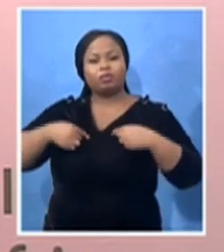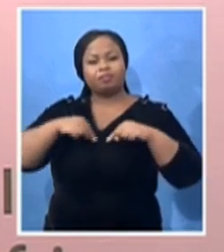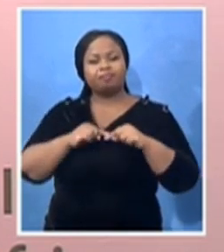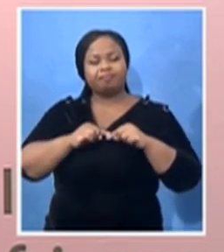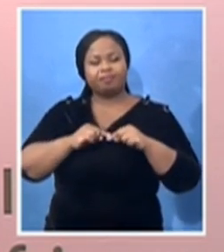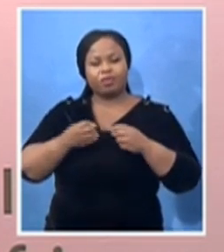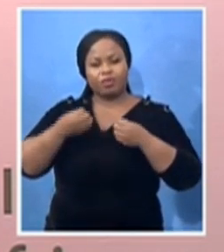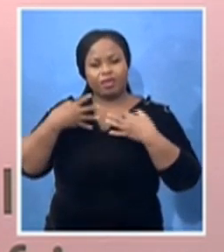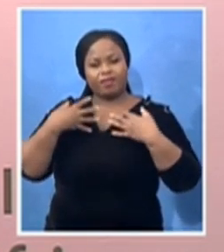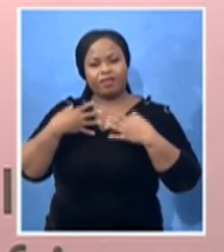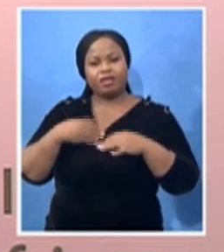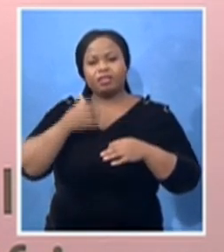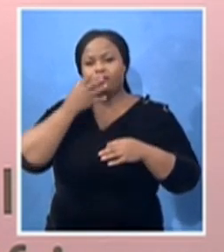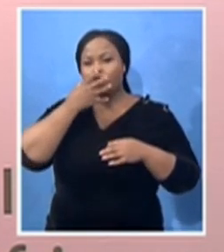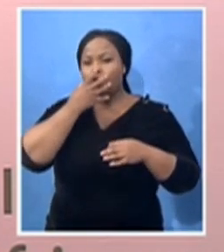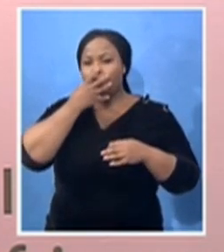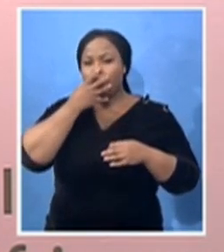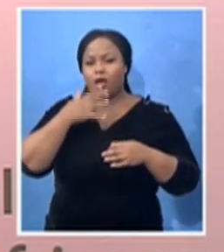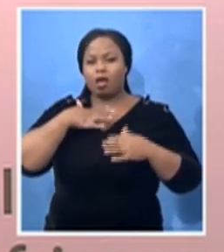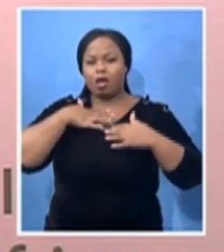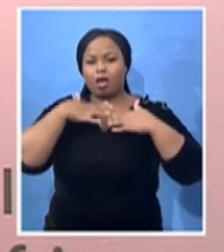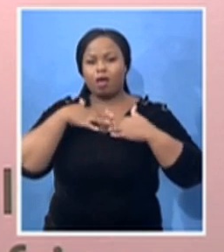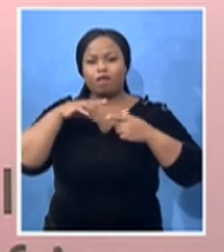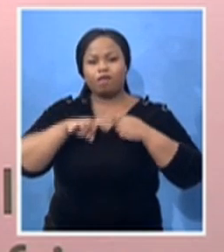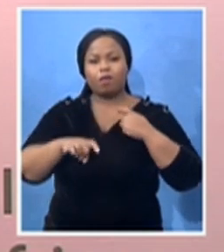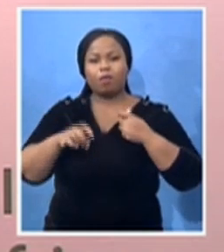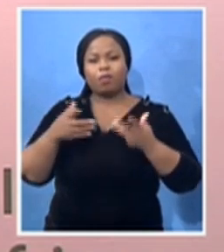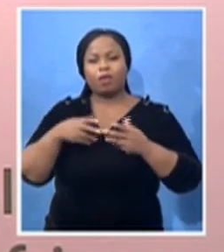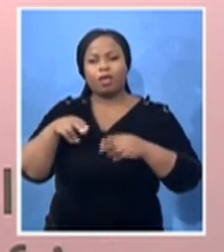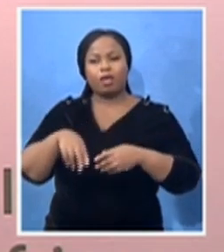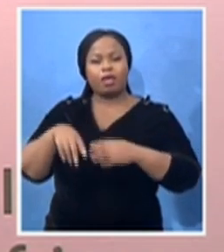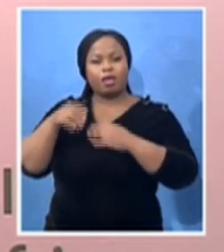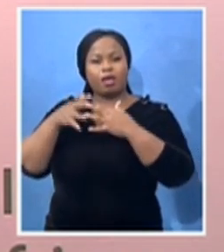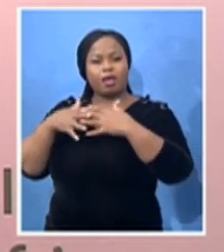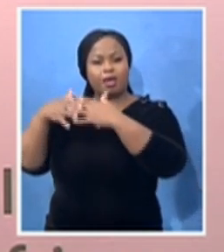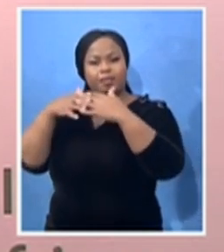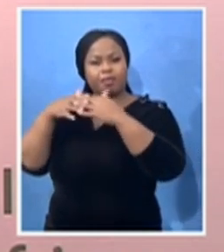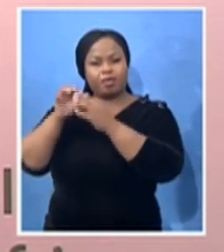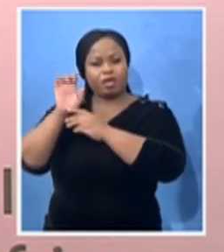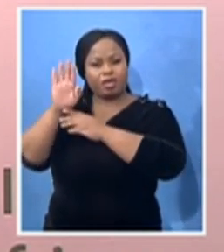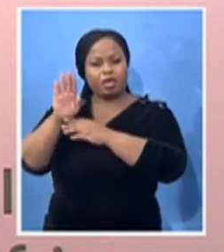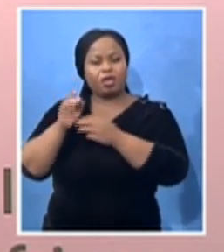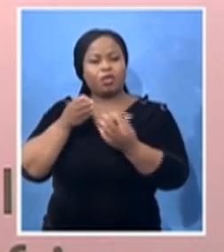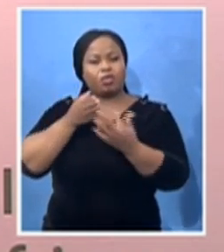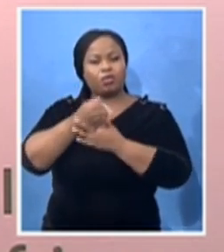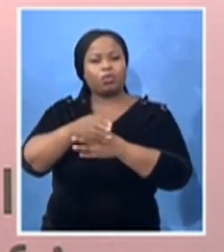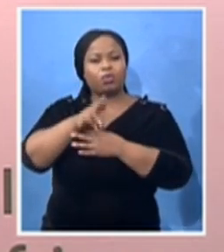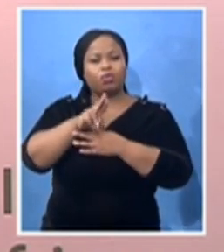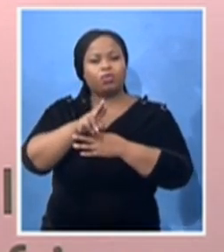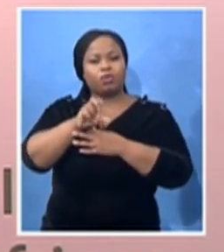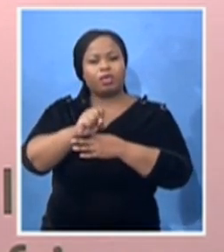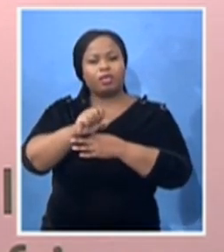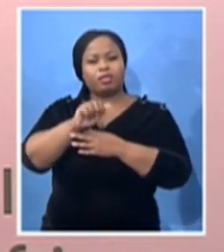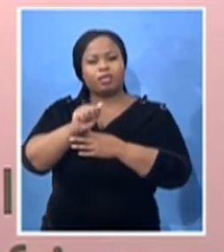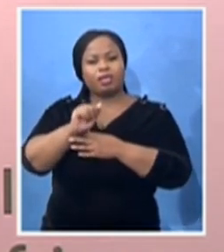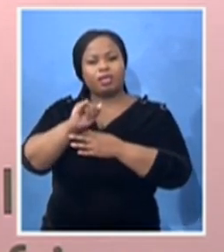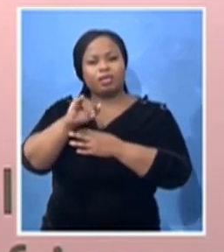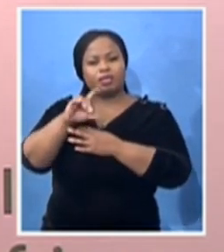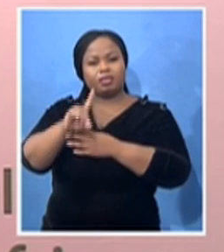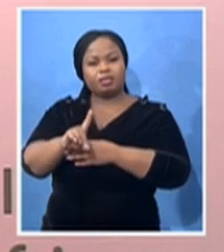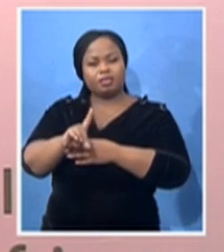USAID, wherein we've received the 50 via ventilators LTV 2000S,